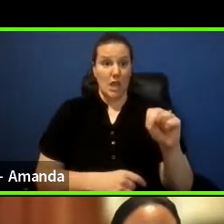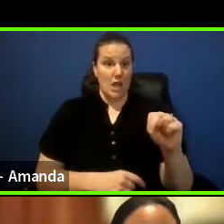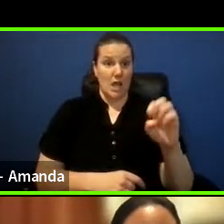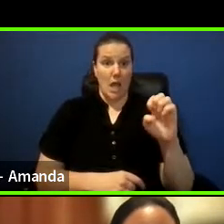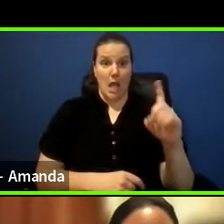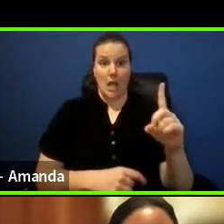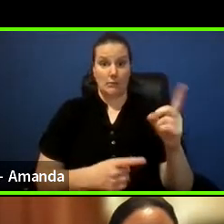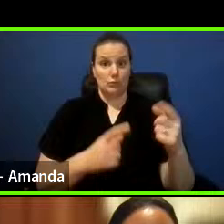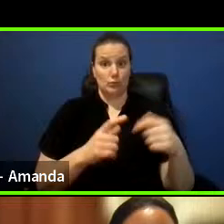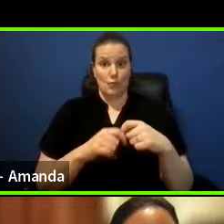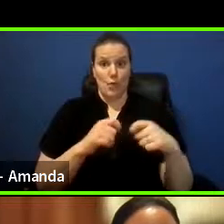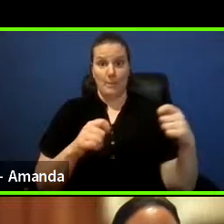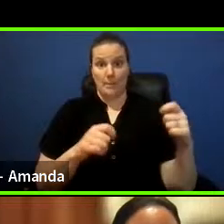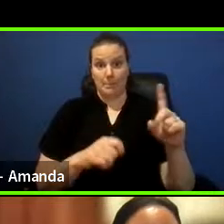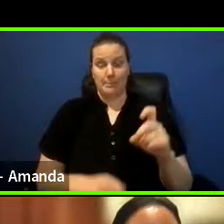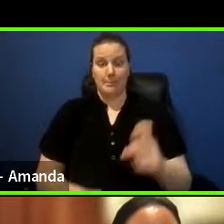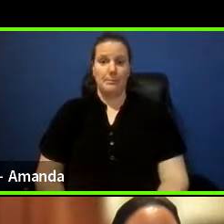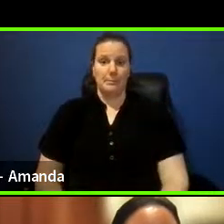up?